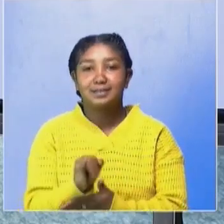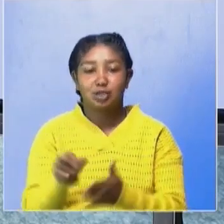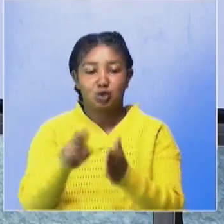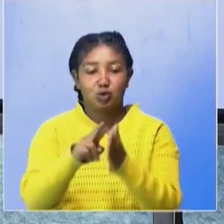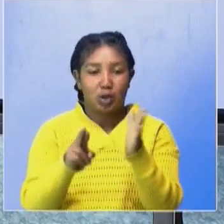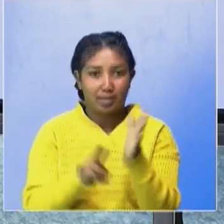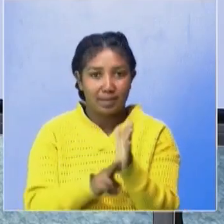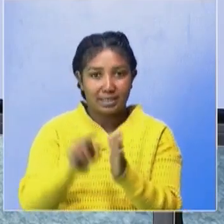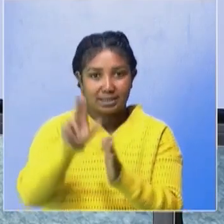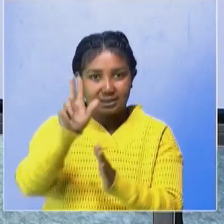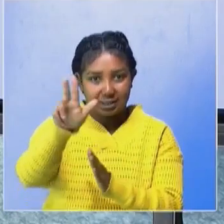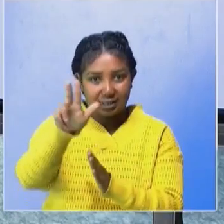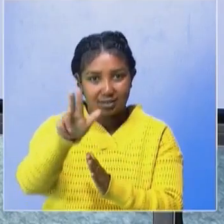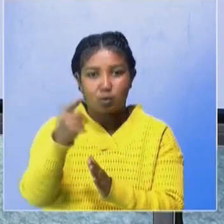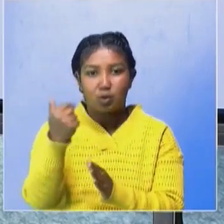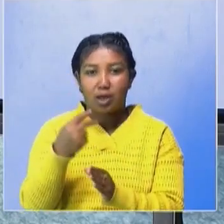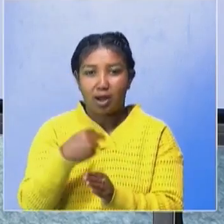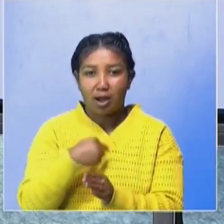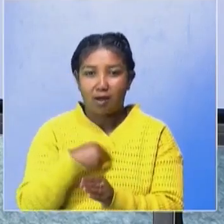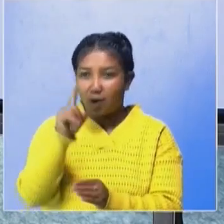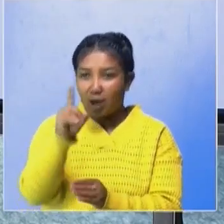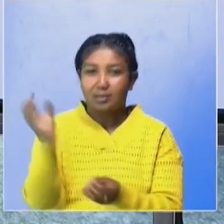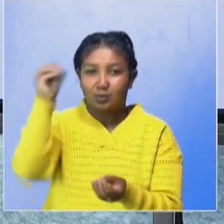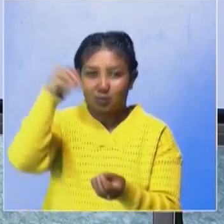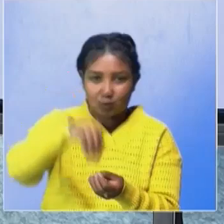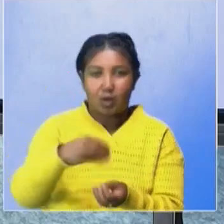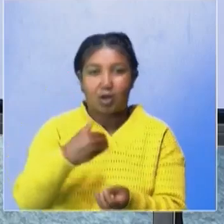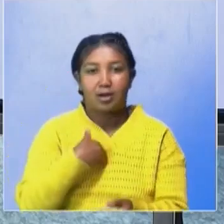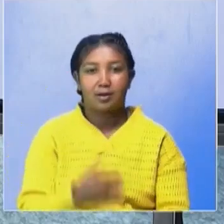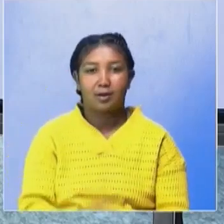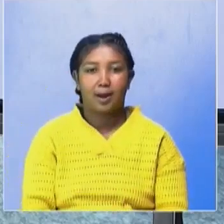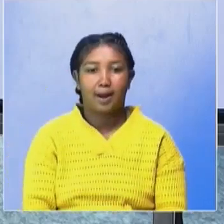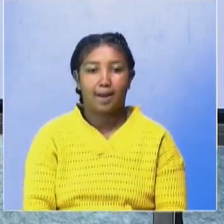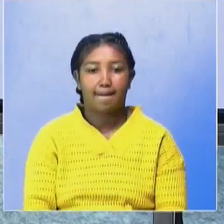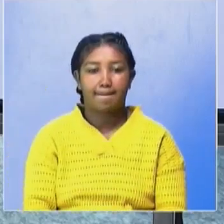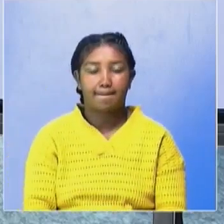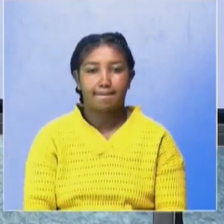number 3. We can have one more.